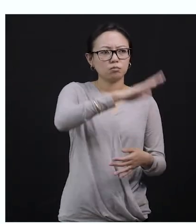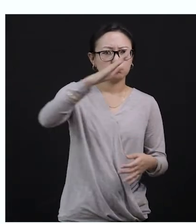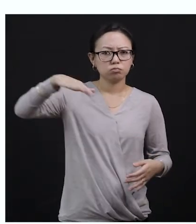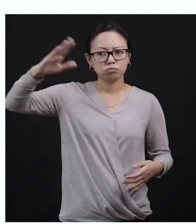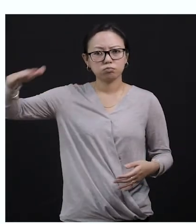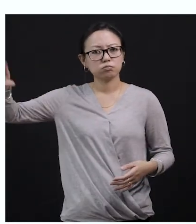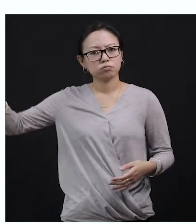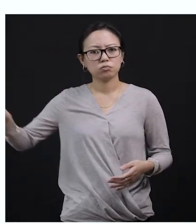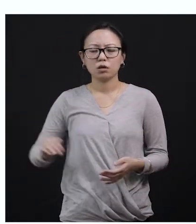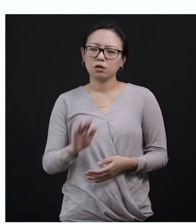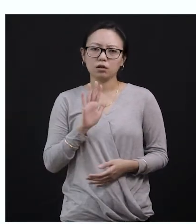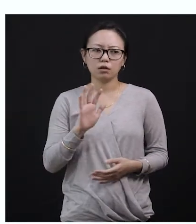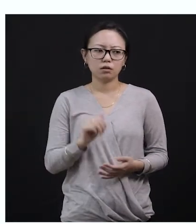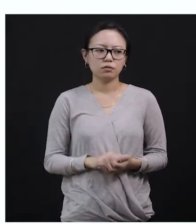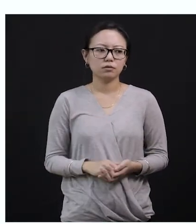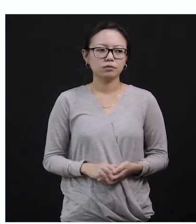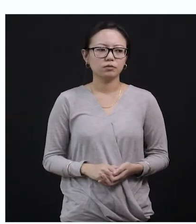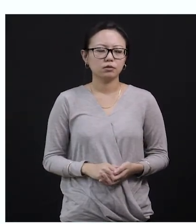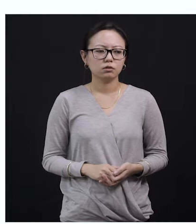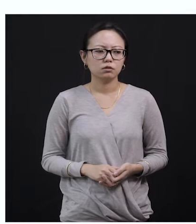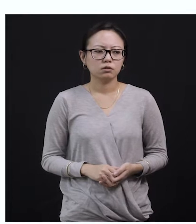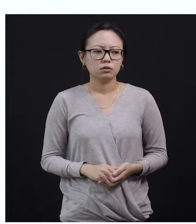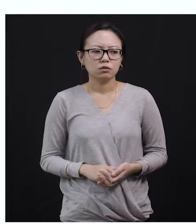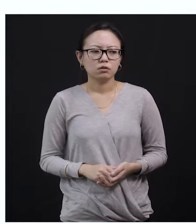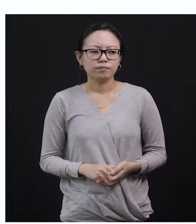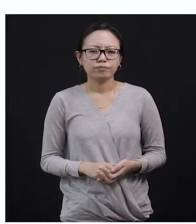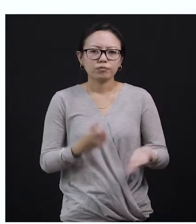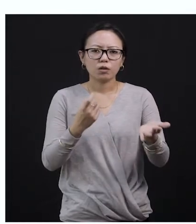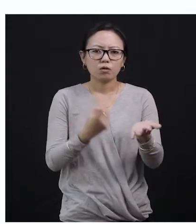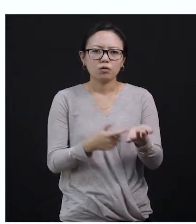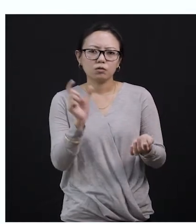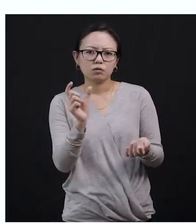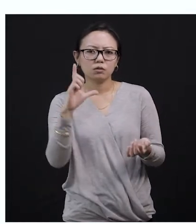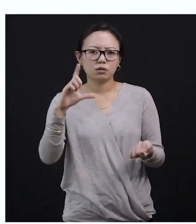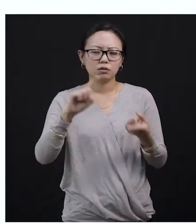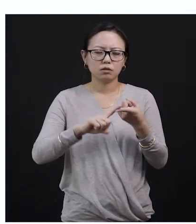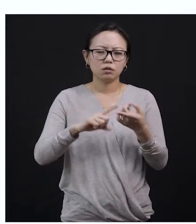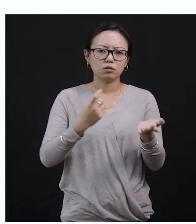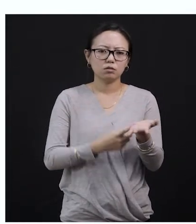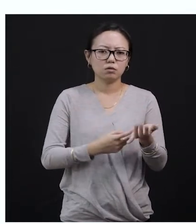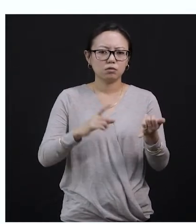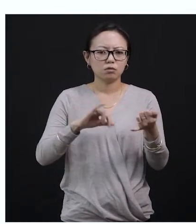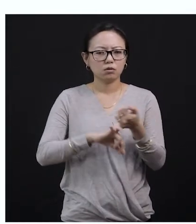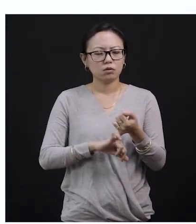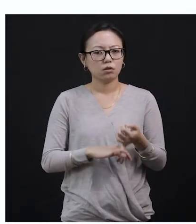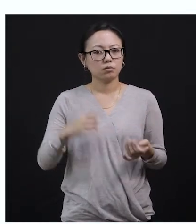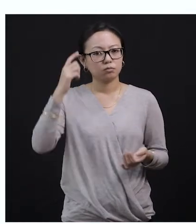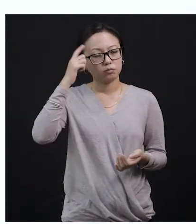different weathers. And also they are efficient rulers, like very powerful and very intelligent rulers